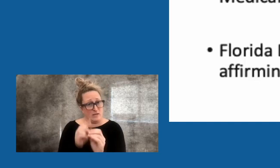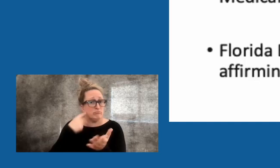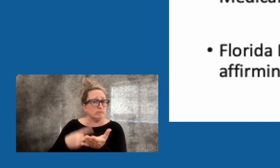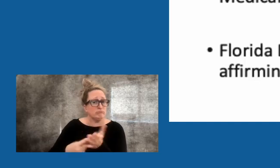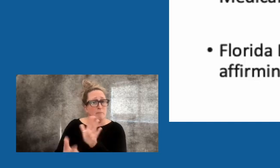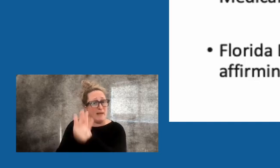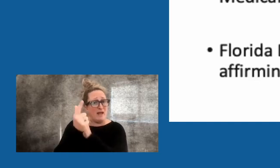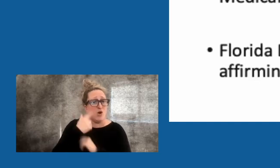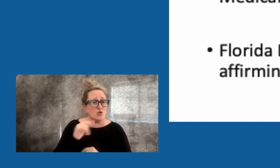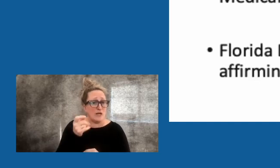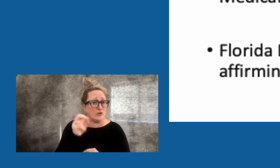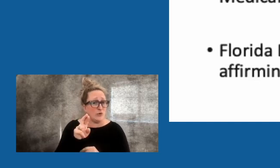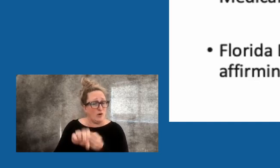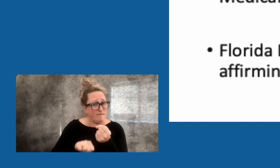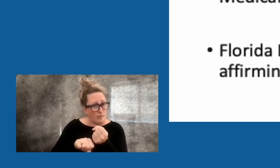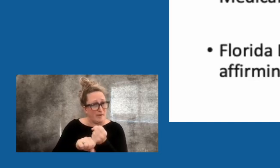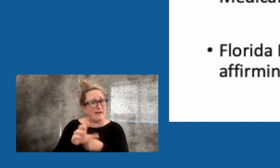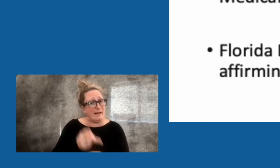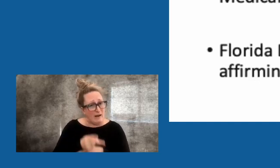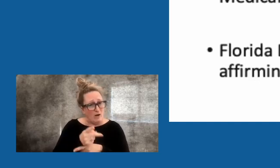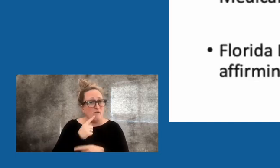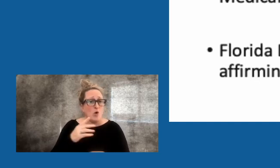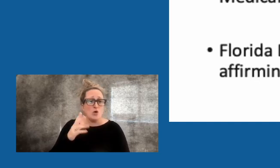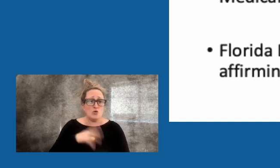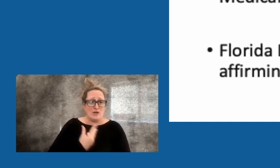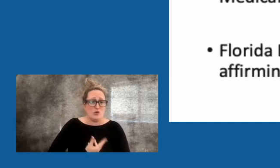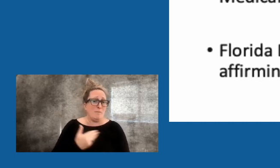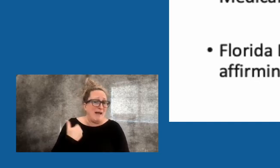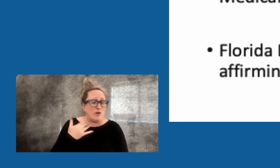ban on gender-affirming care from transgender minors statewide.